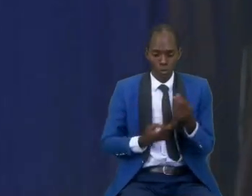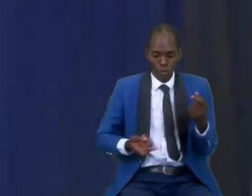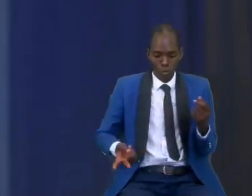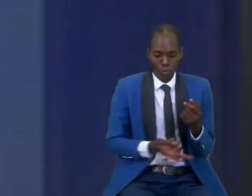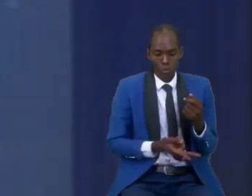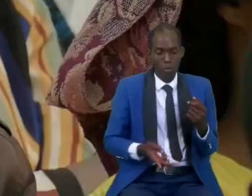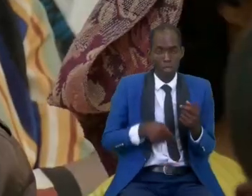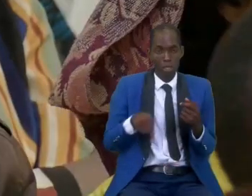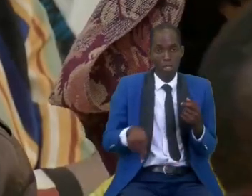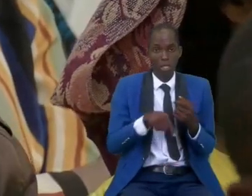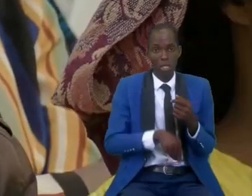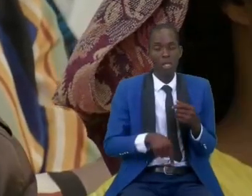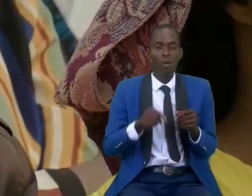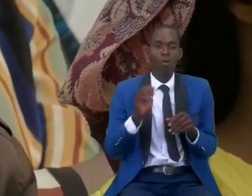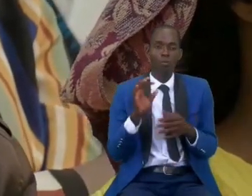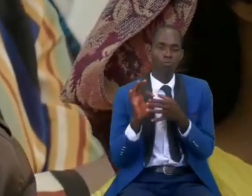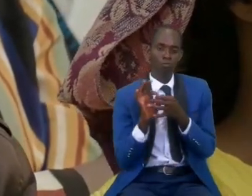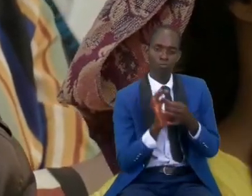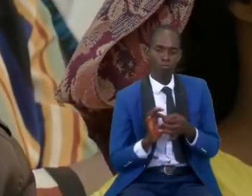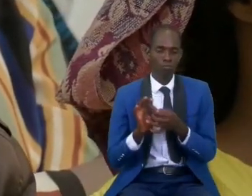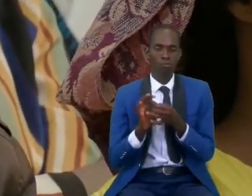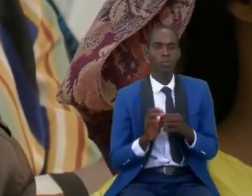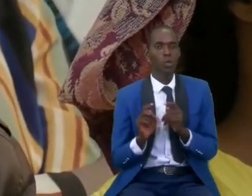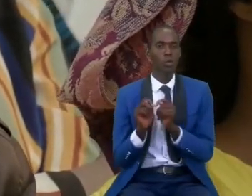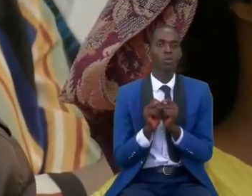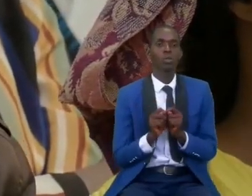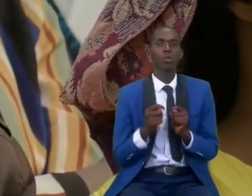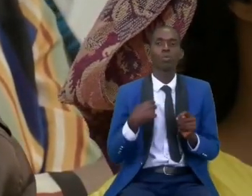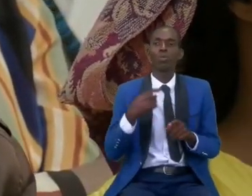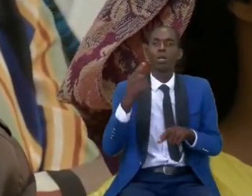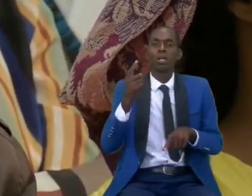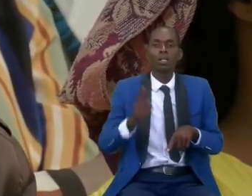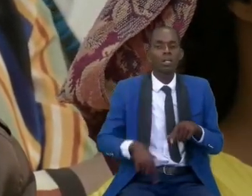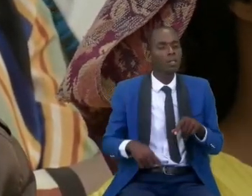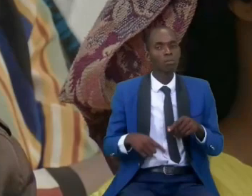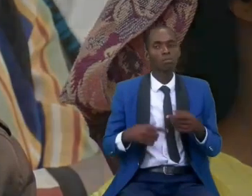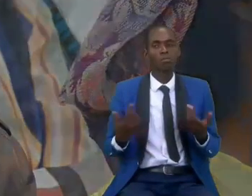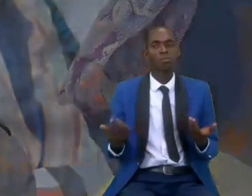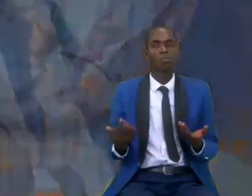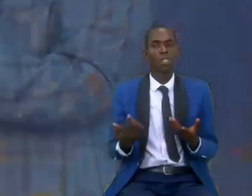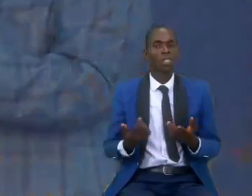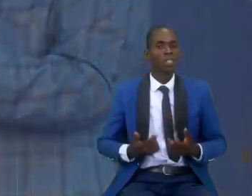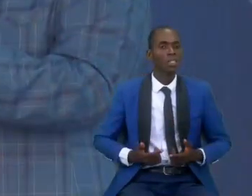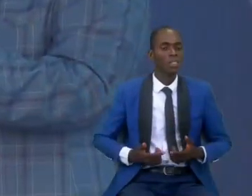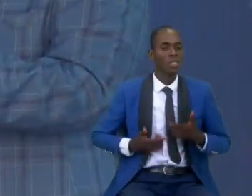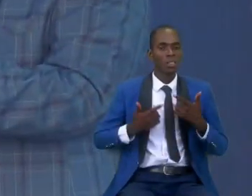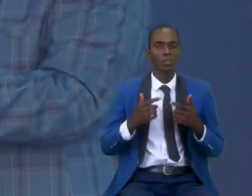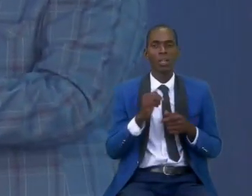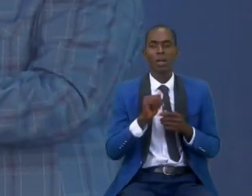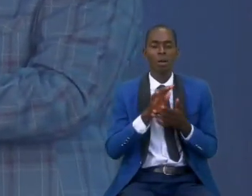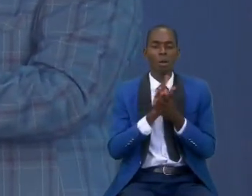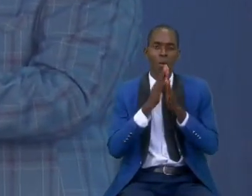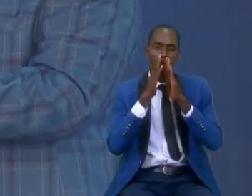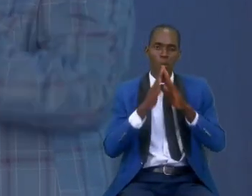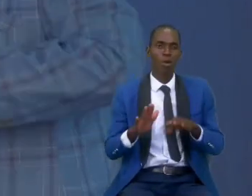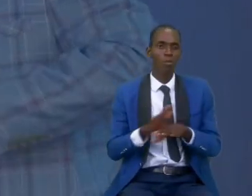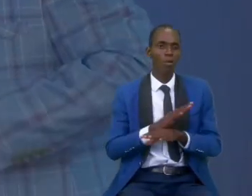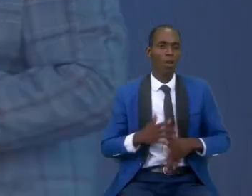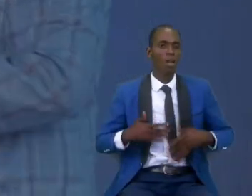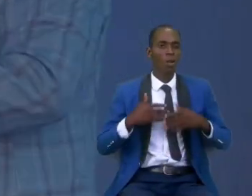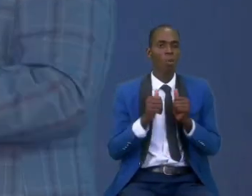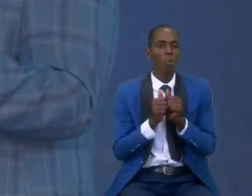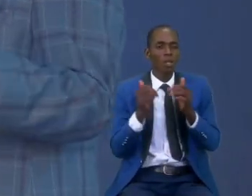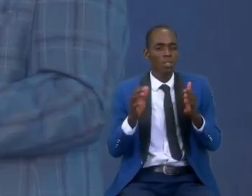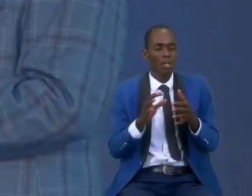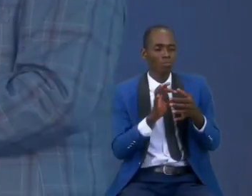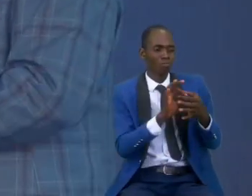We cannot, you know, live a peaceful life without cooperating in our language. What we say with the other